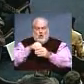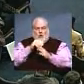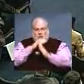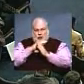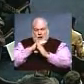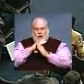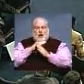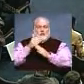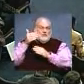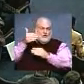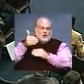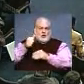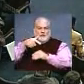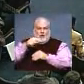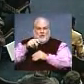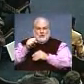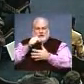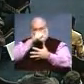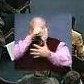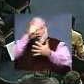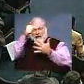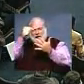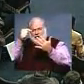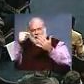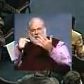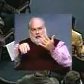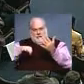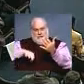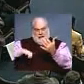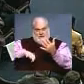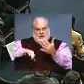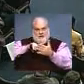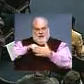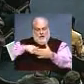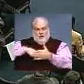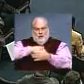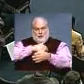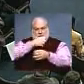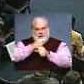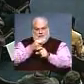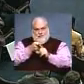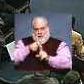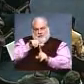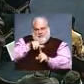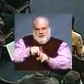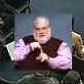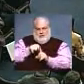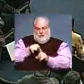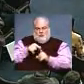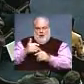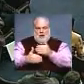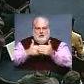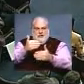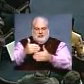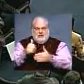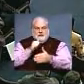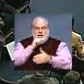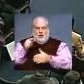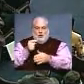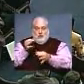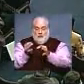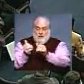if appropriate. So there are other benefits that we can get out of this moratorium. So if we pass